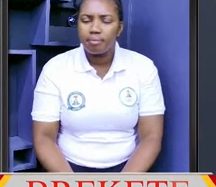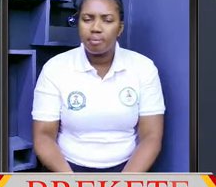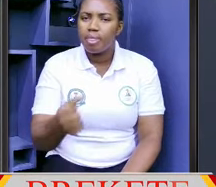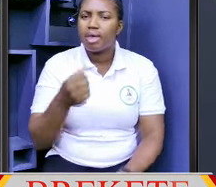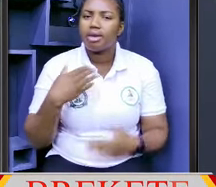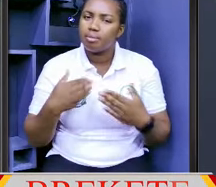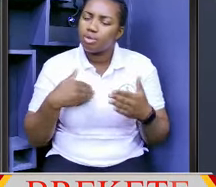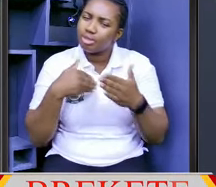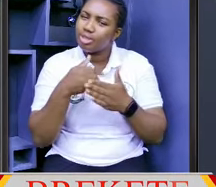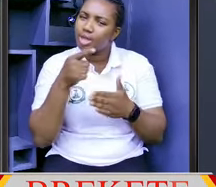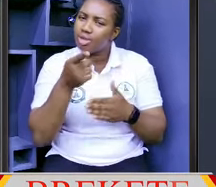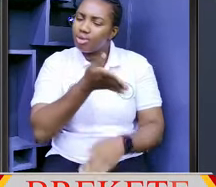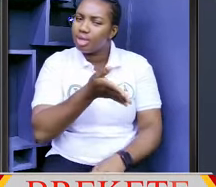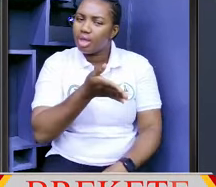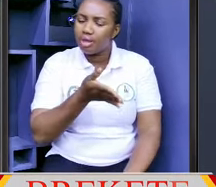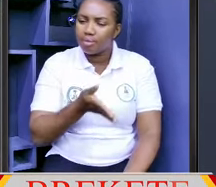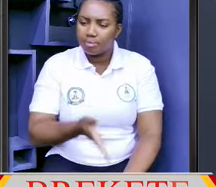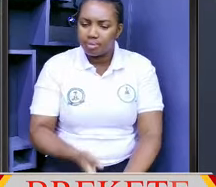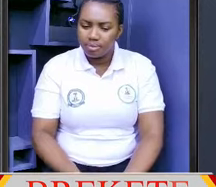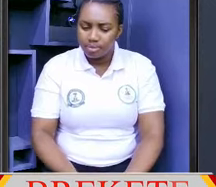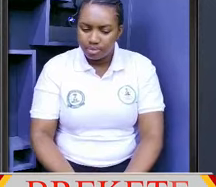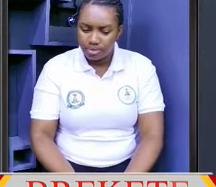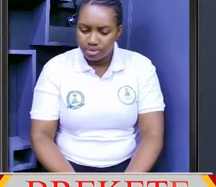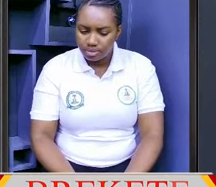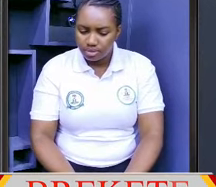Anybody there near you, dear, sir?